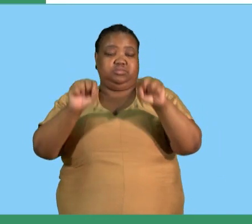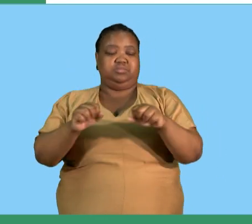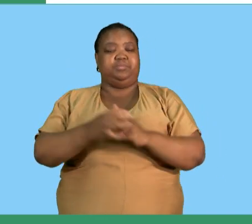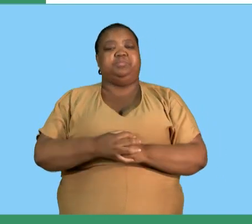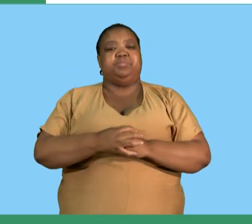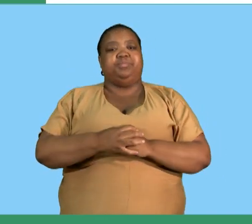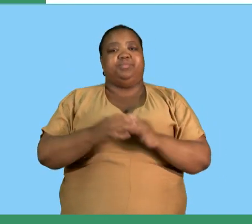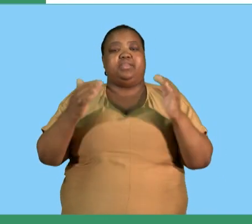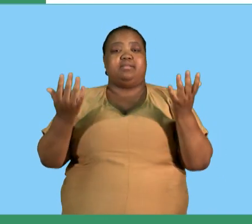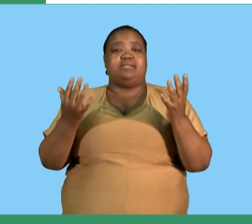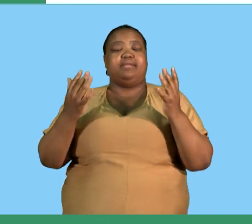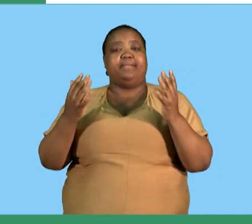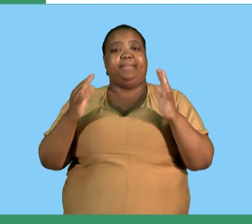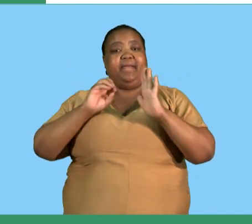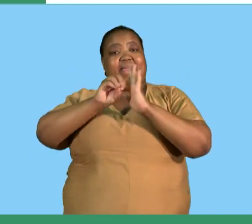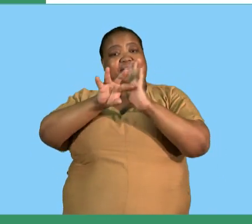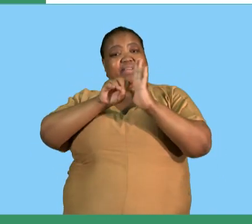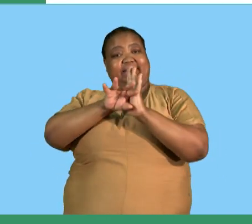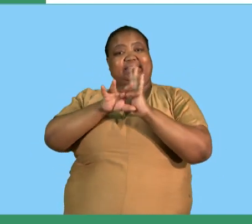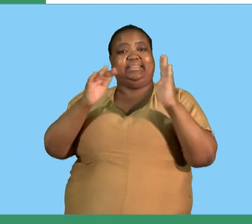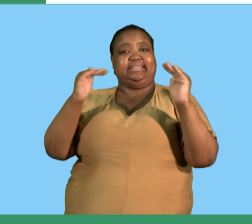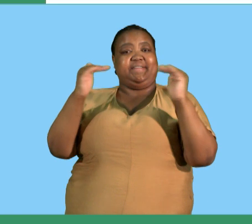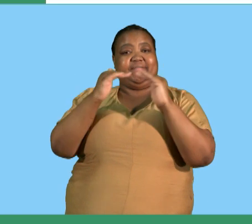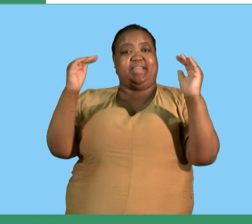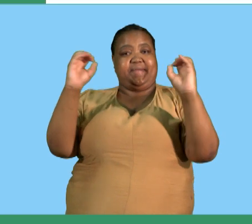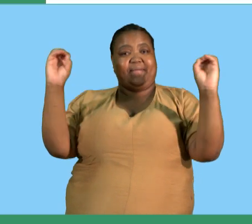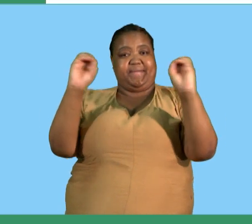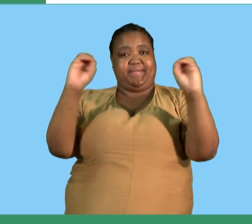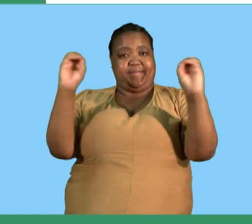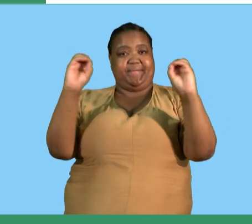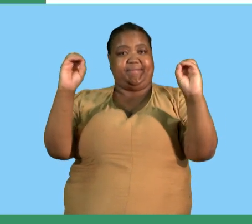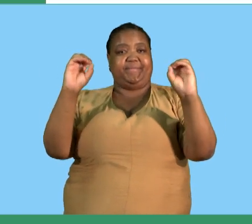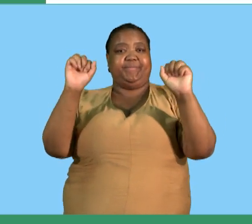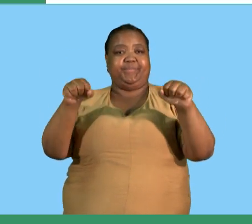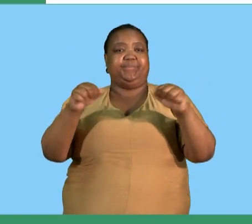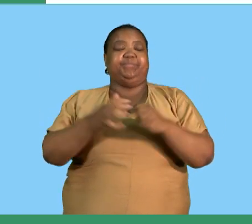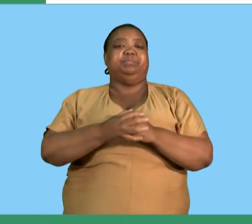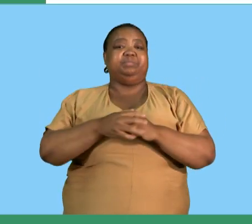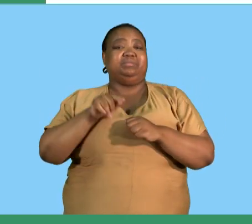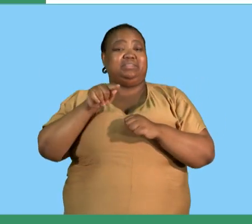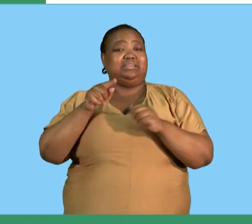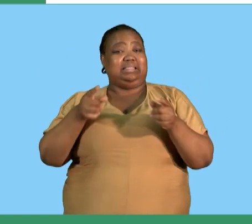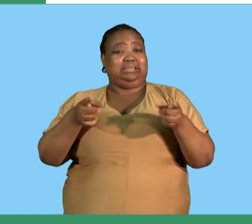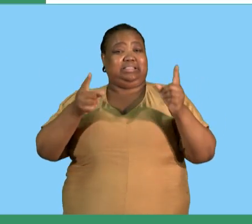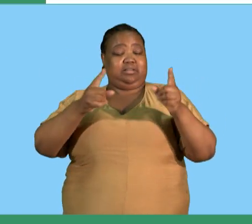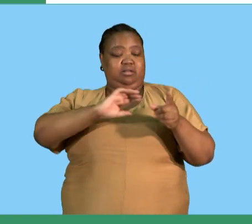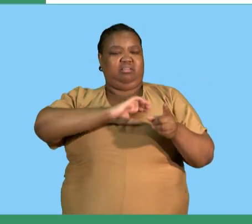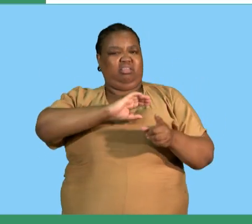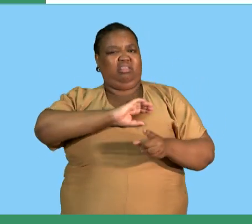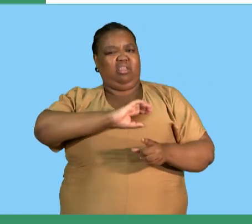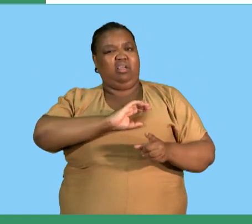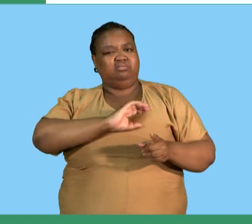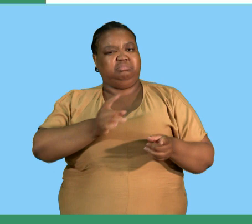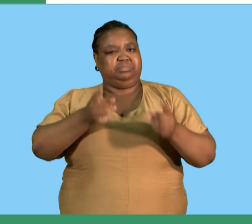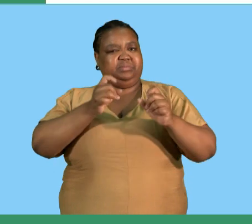the challenges, unfair advertising. These are the challenges of unfair advertising, by the way. Unfair advertising could be harmful